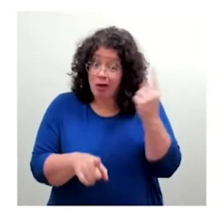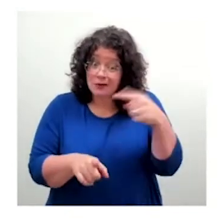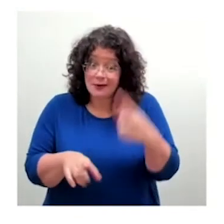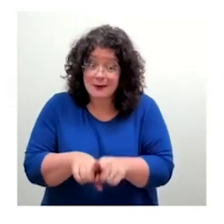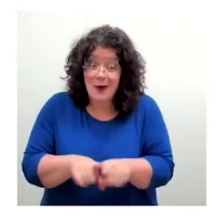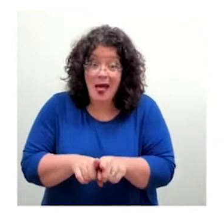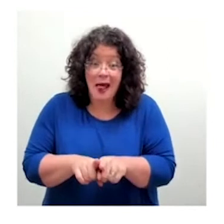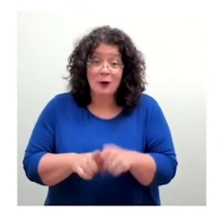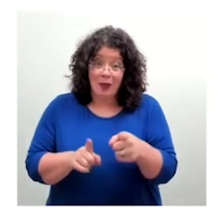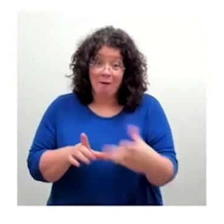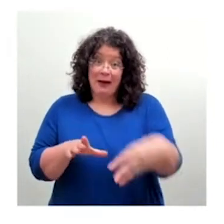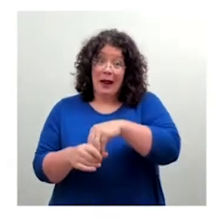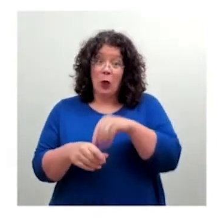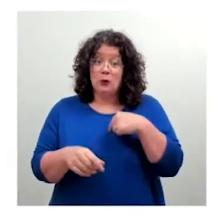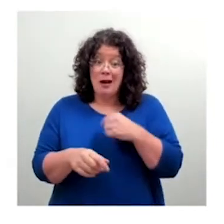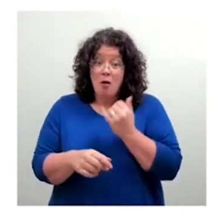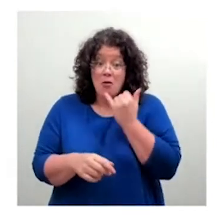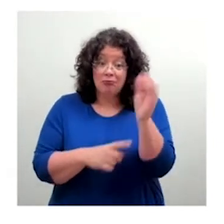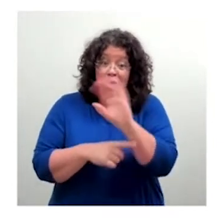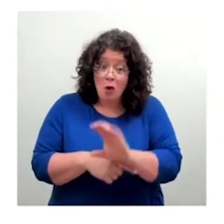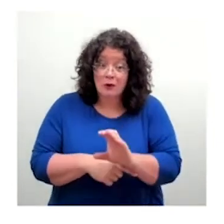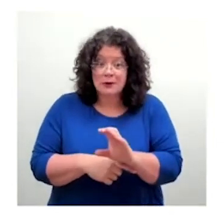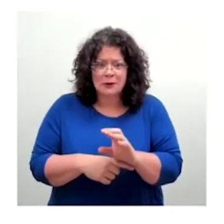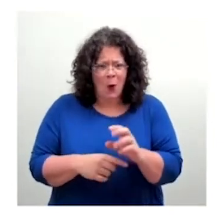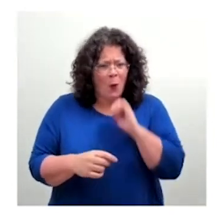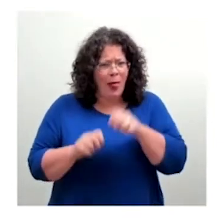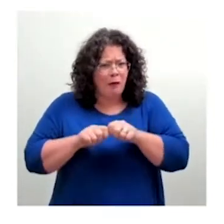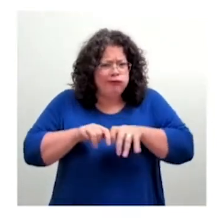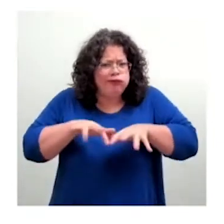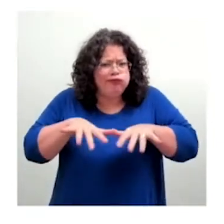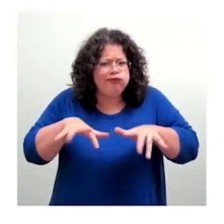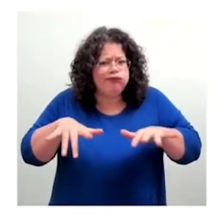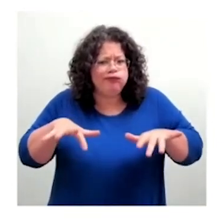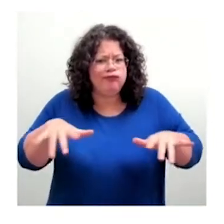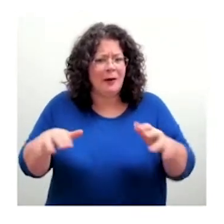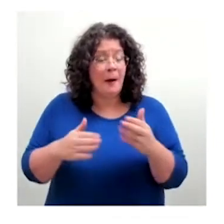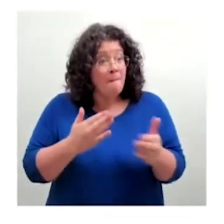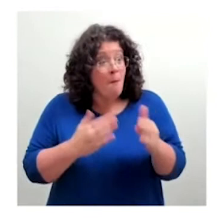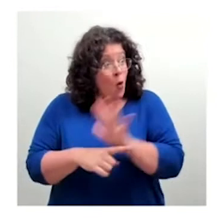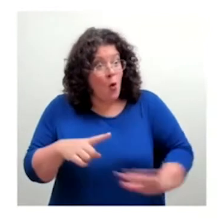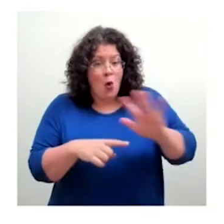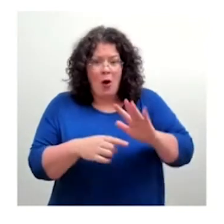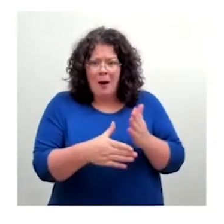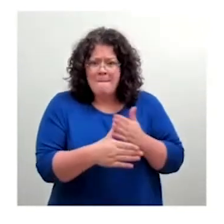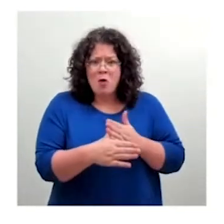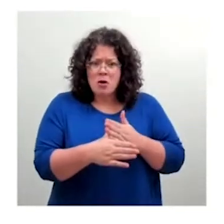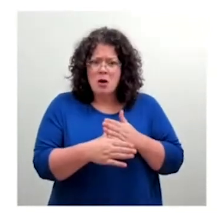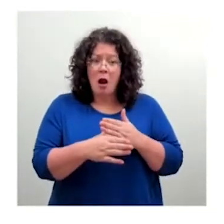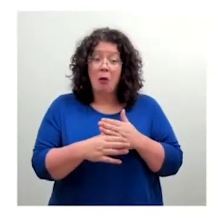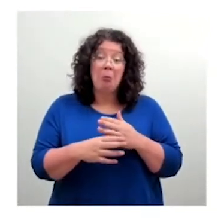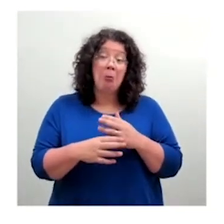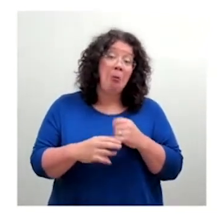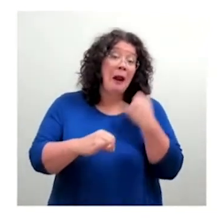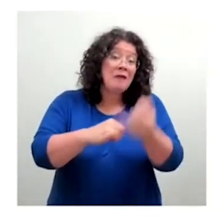platform. And one other thing that we did that's very helpful, that we've learned from specifically San Francisco on this, is